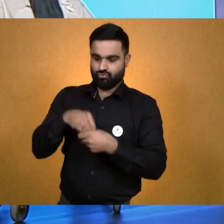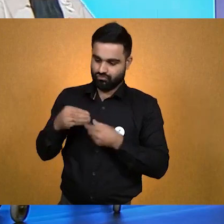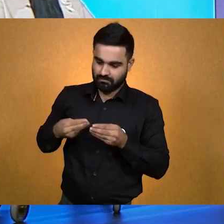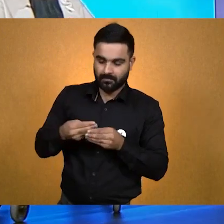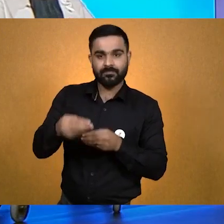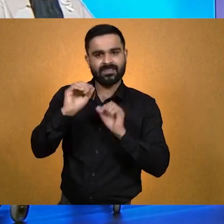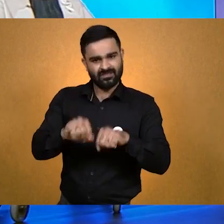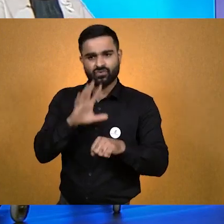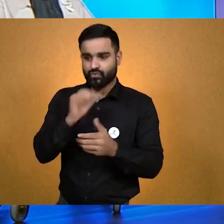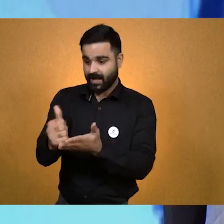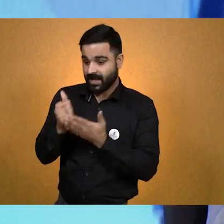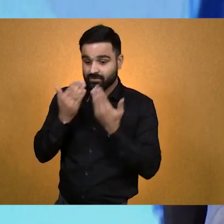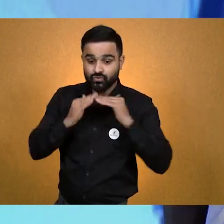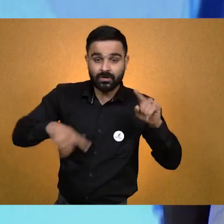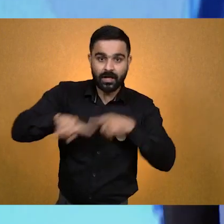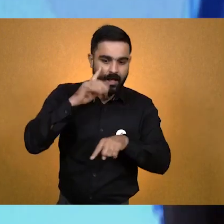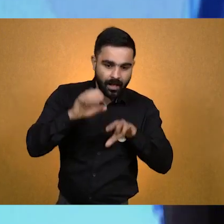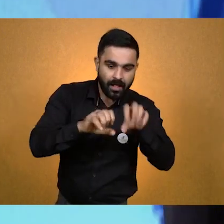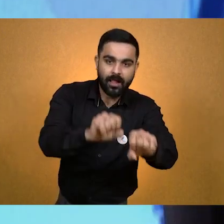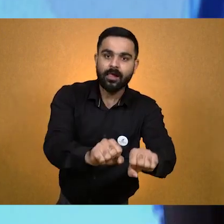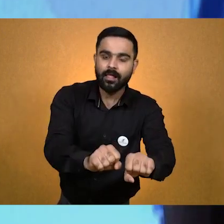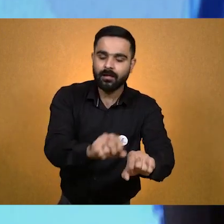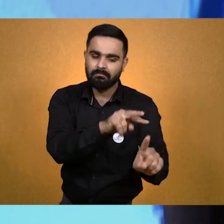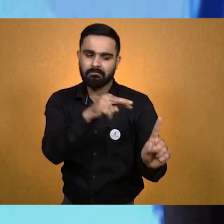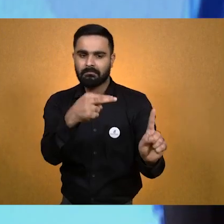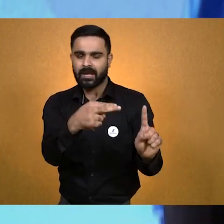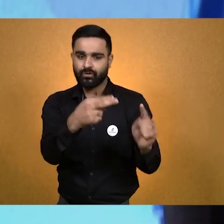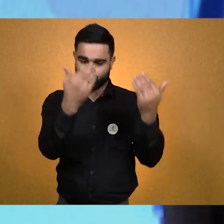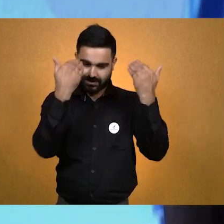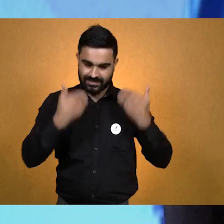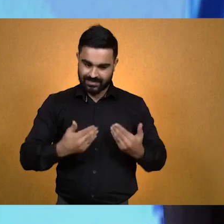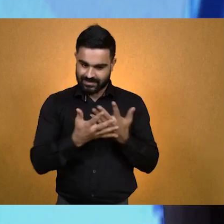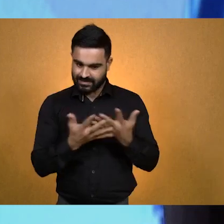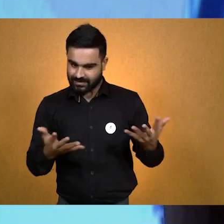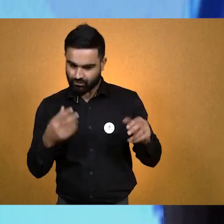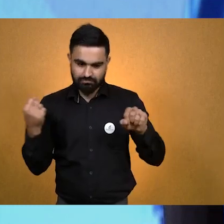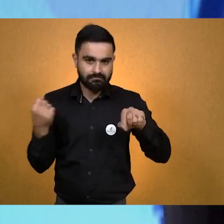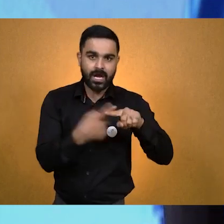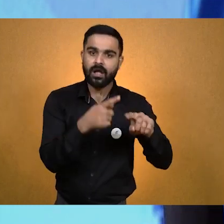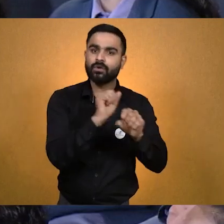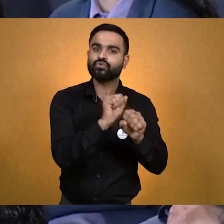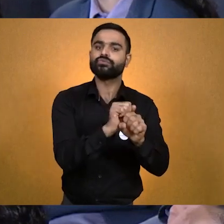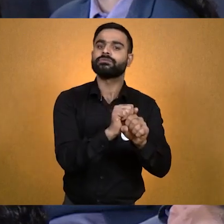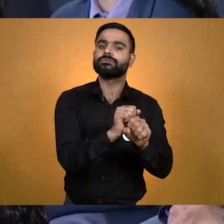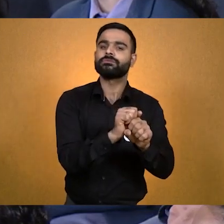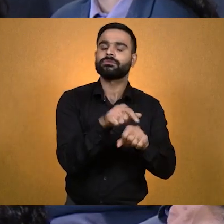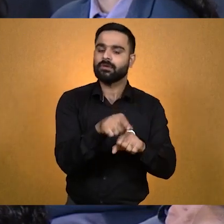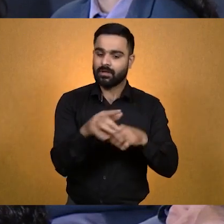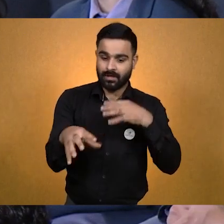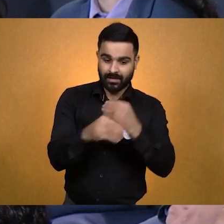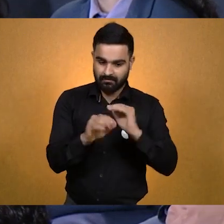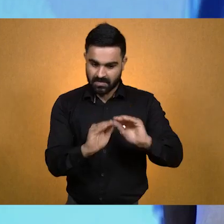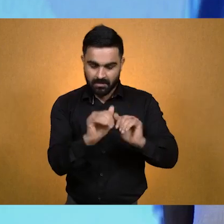up, which actually help children to identify what aspect of their physiological elements that need to be further worked on, that need